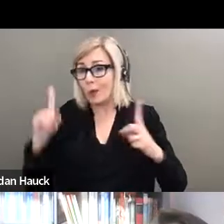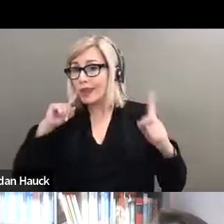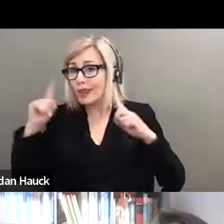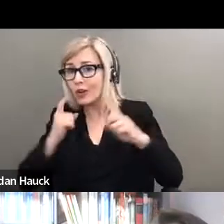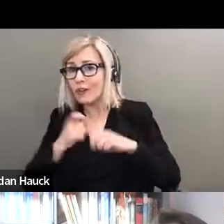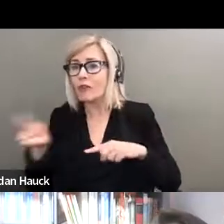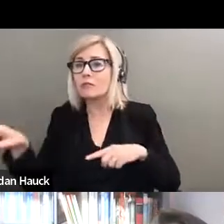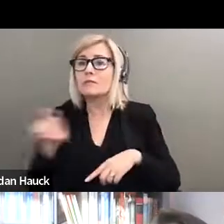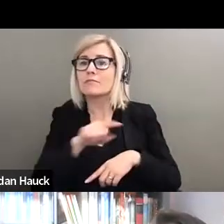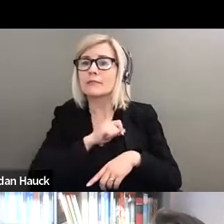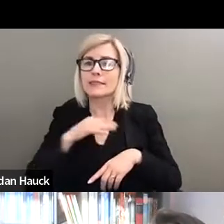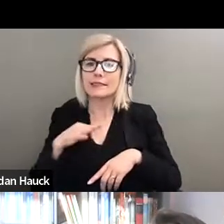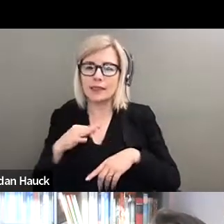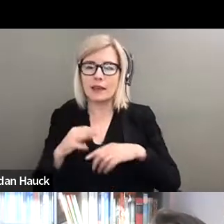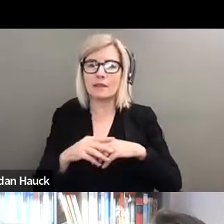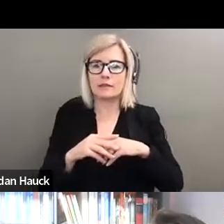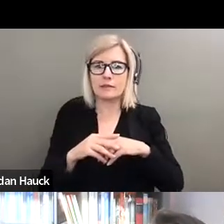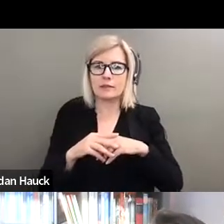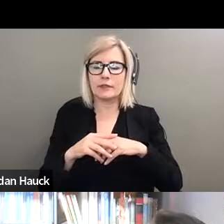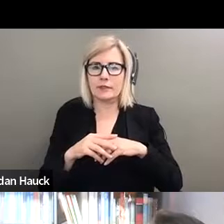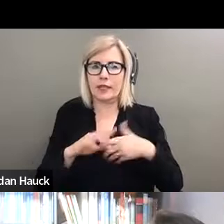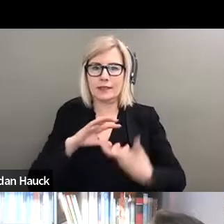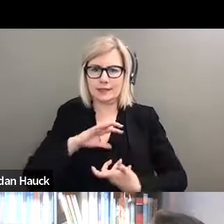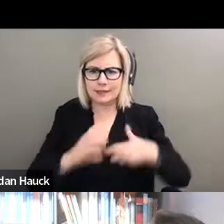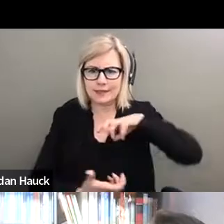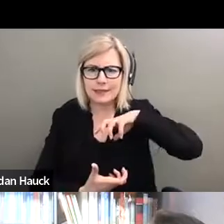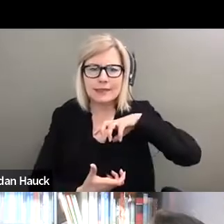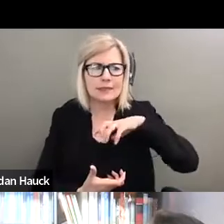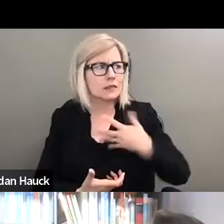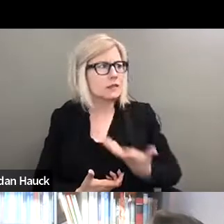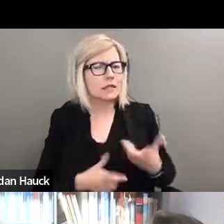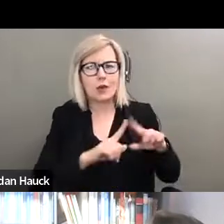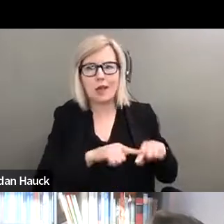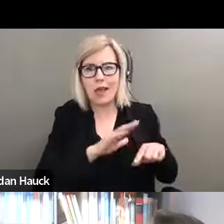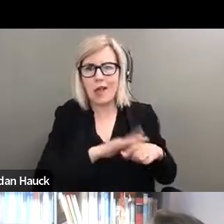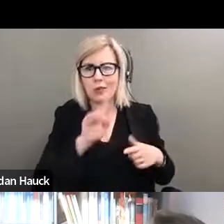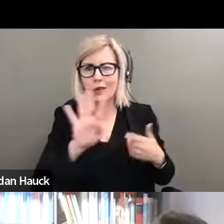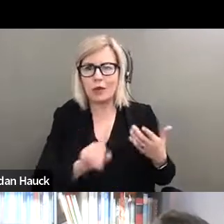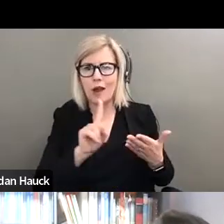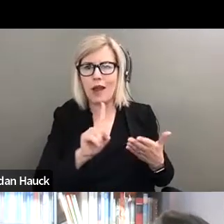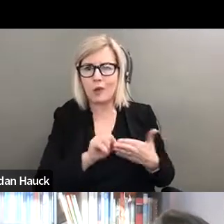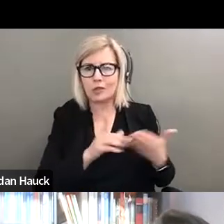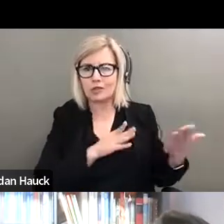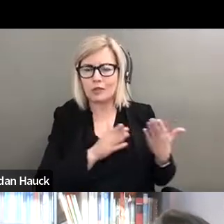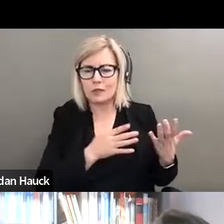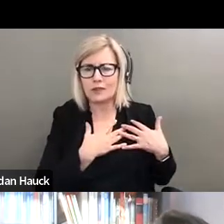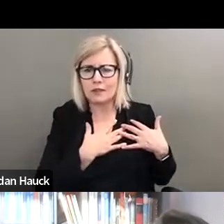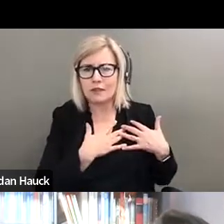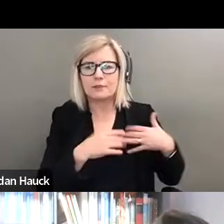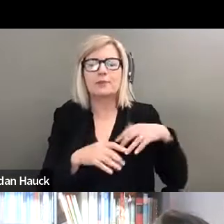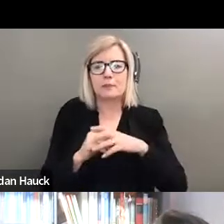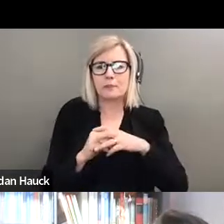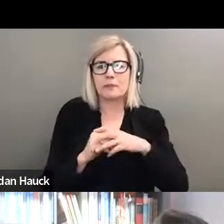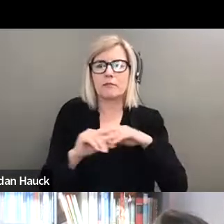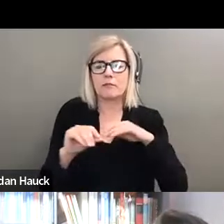that is, unsettling for someone who relies on 24-hour service. So Brady, I couldn't,